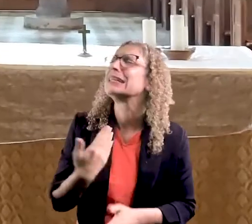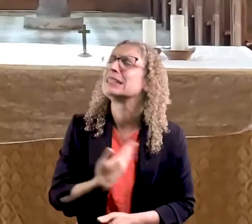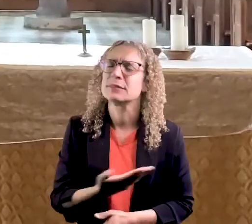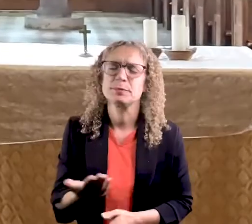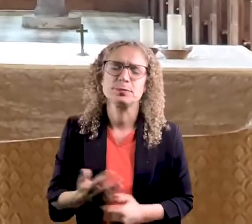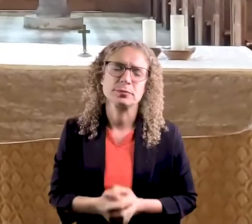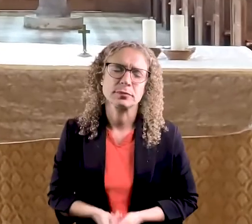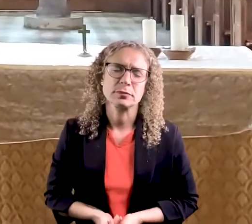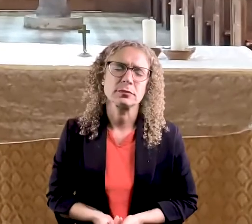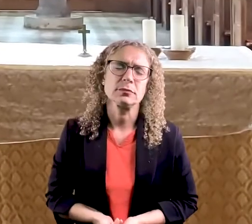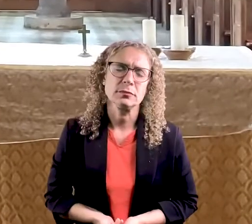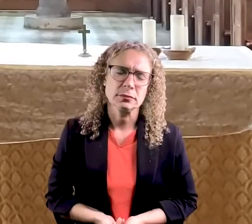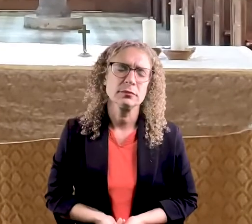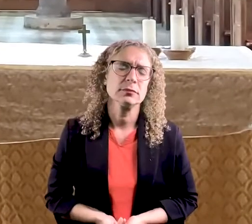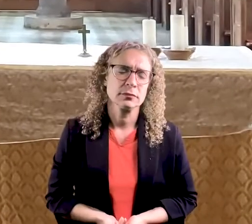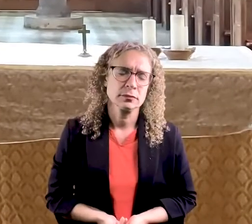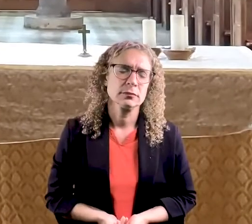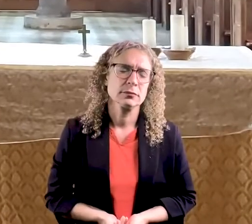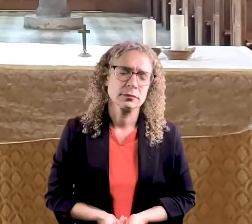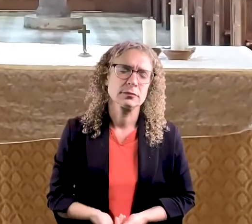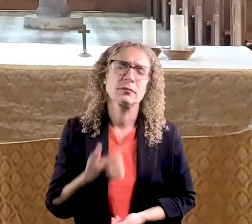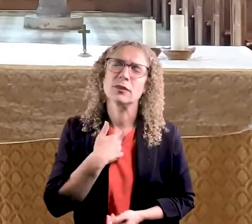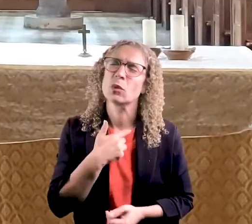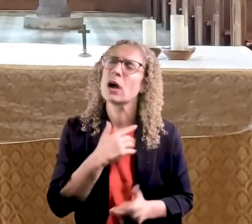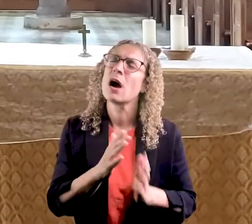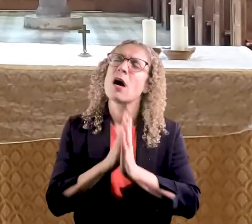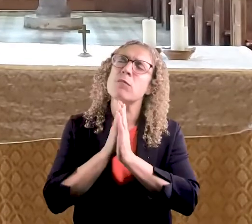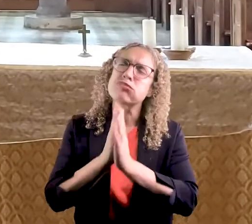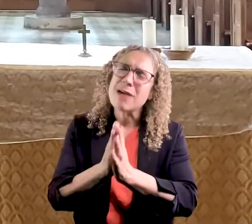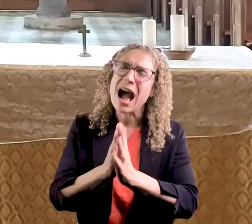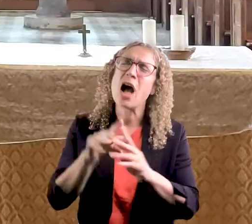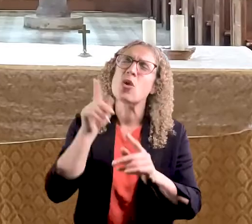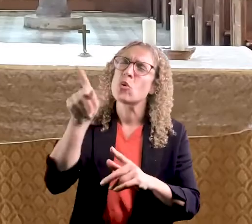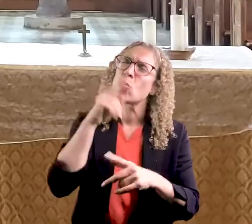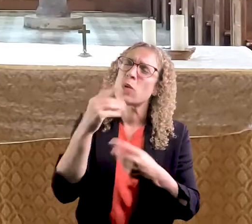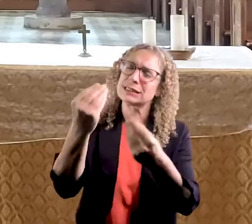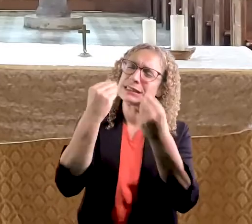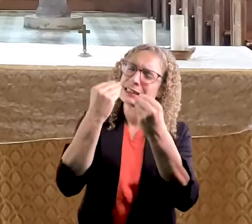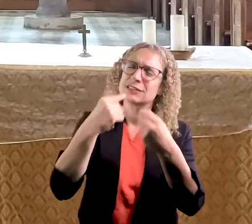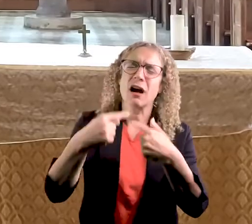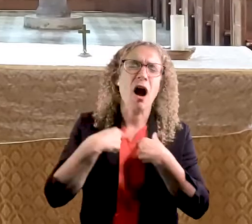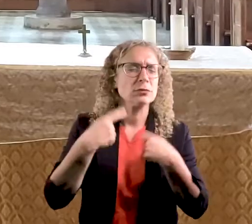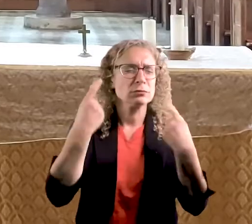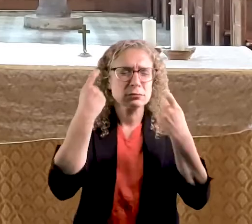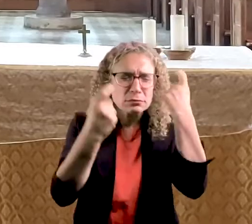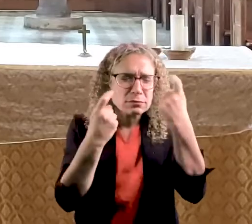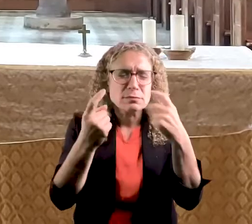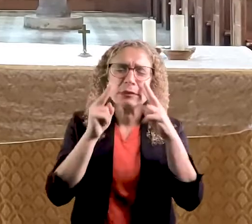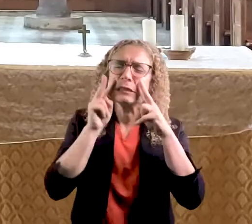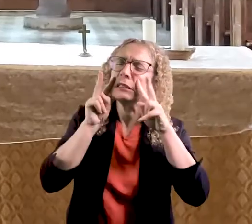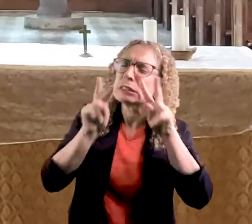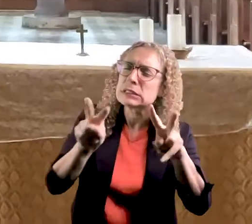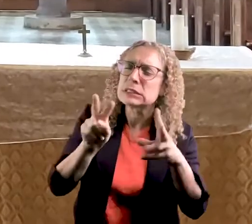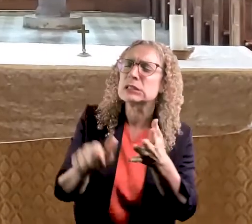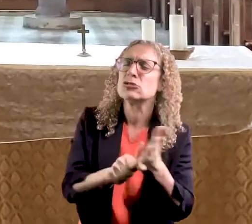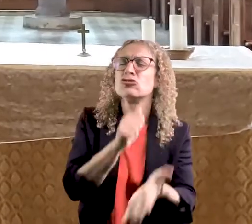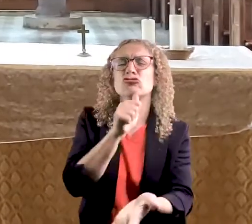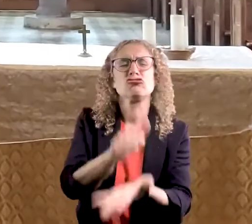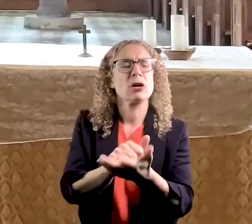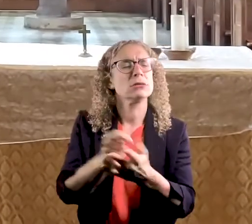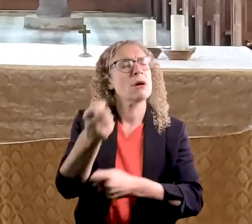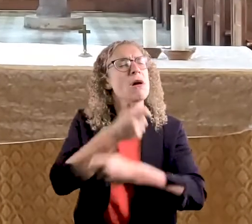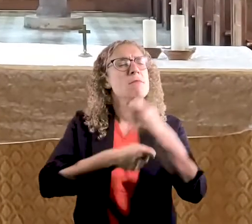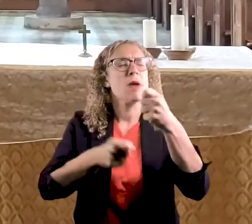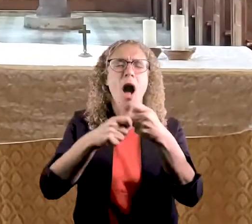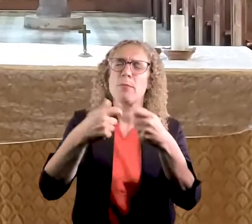We pray that in our thinking and understanding of the world and its people, we